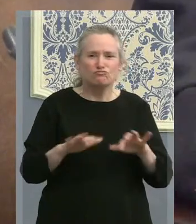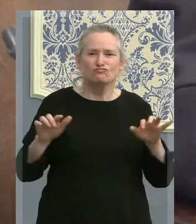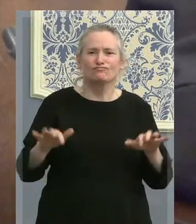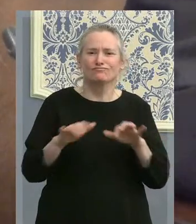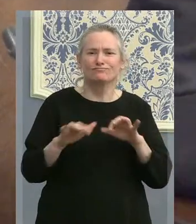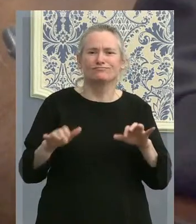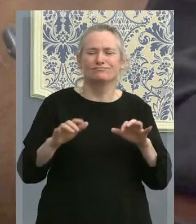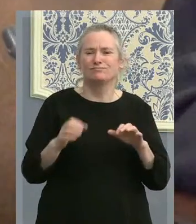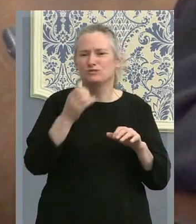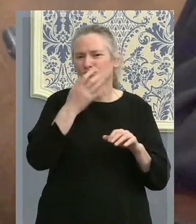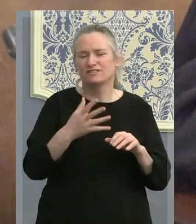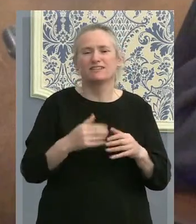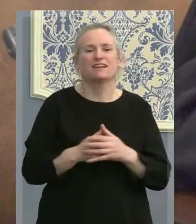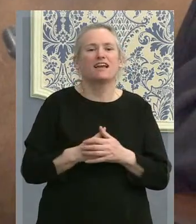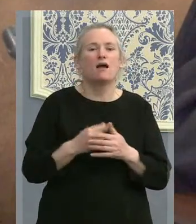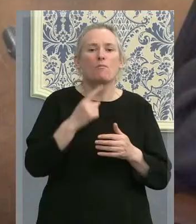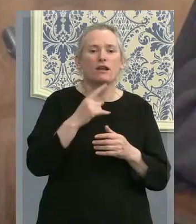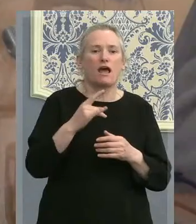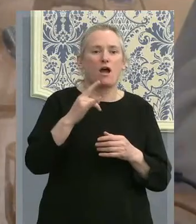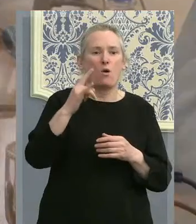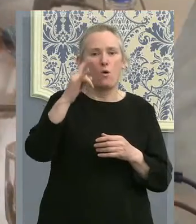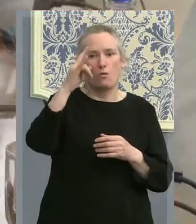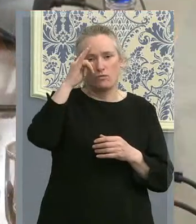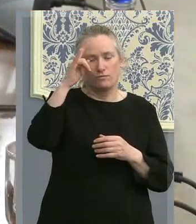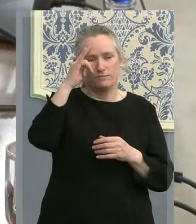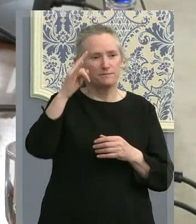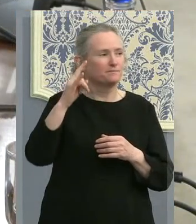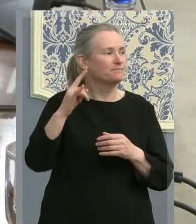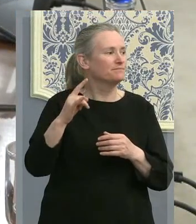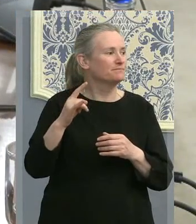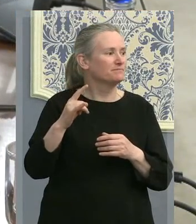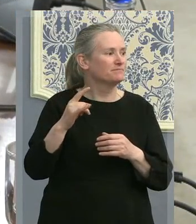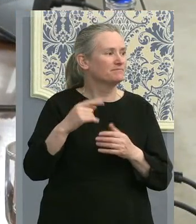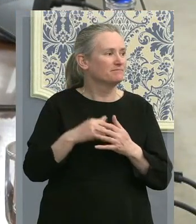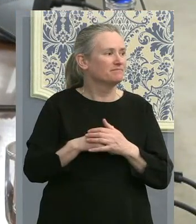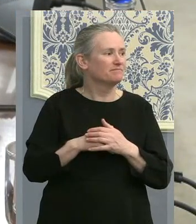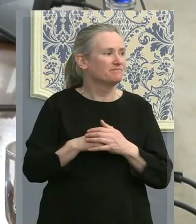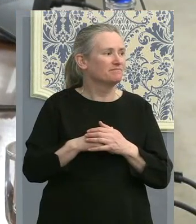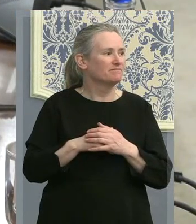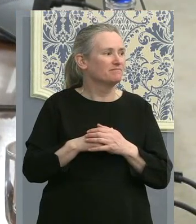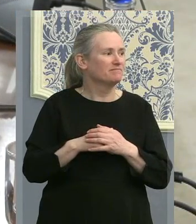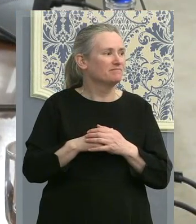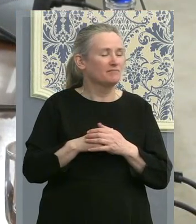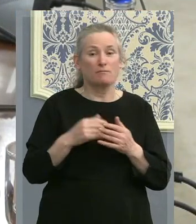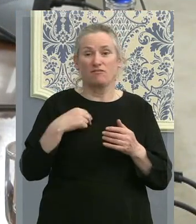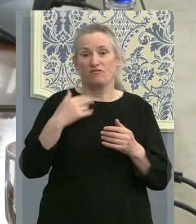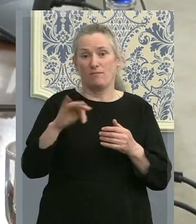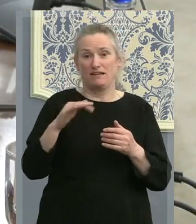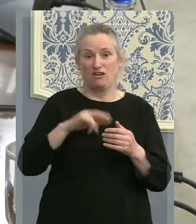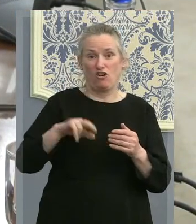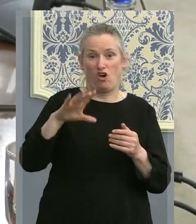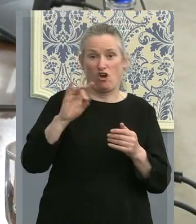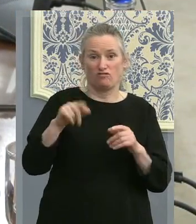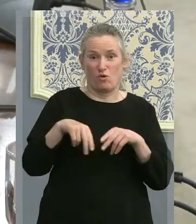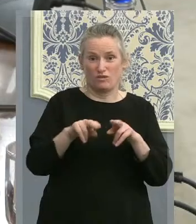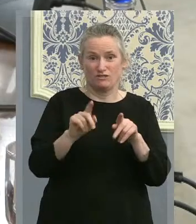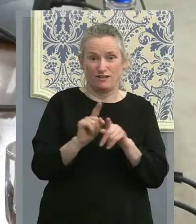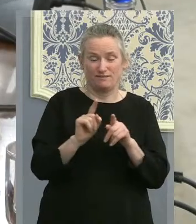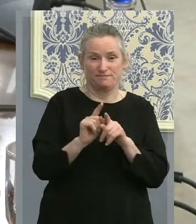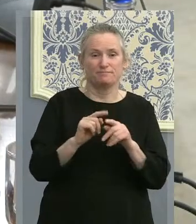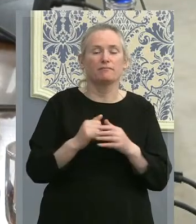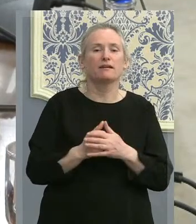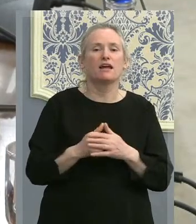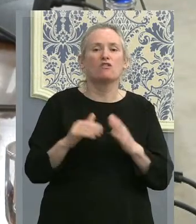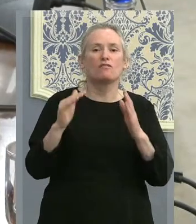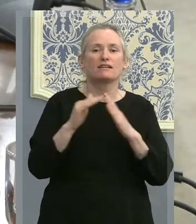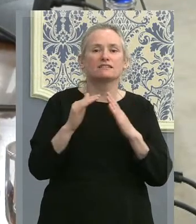music. But I moved about a year ago to the Cork Road, to O'Reilly Road actually, and the Residents Association have given me a